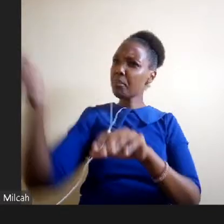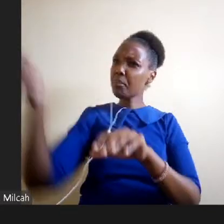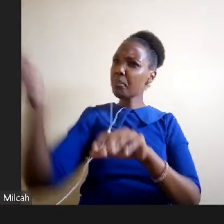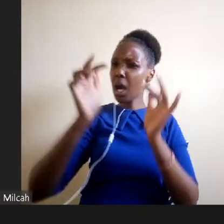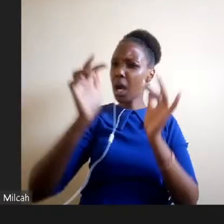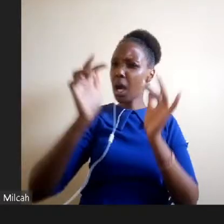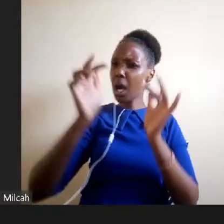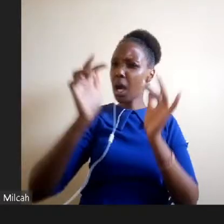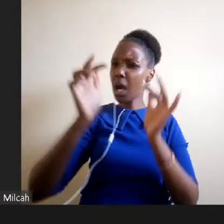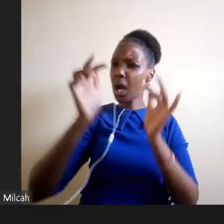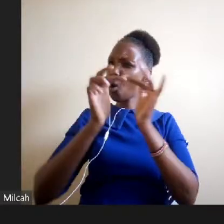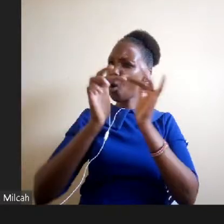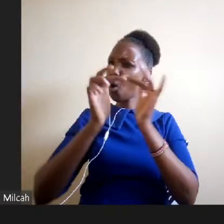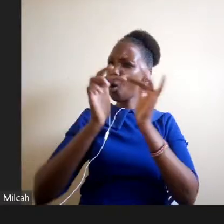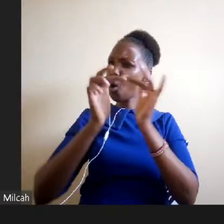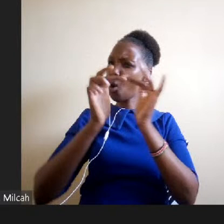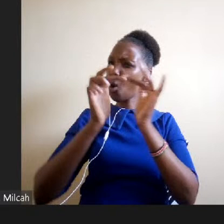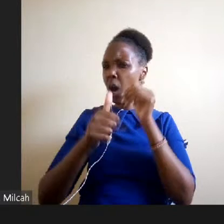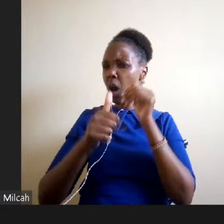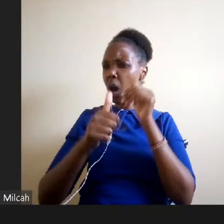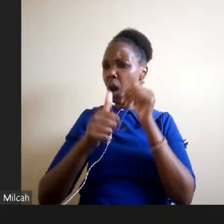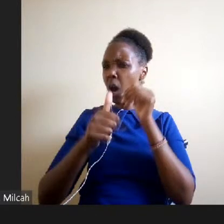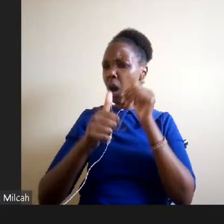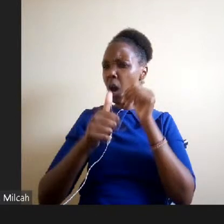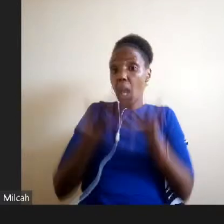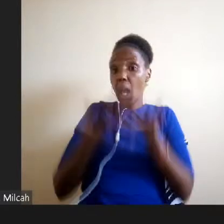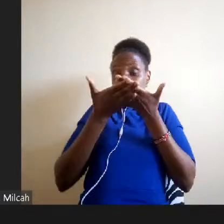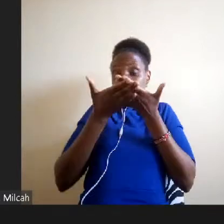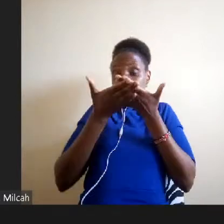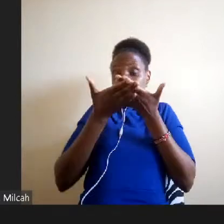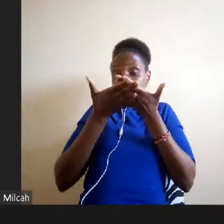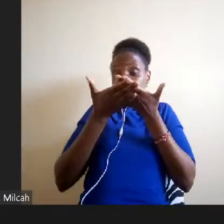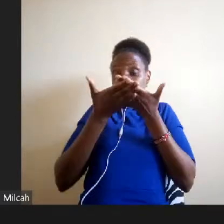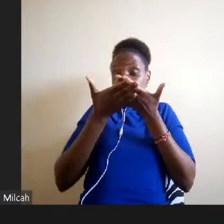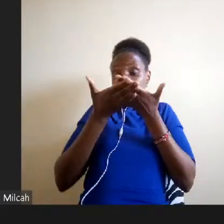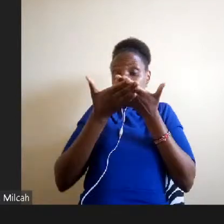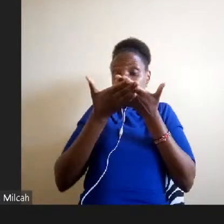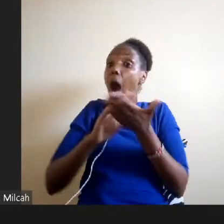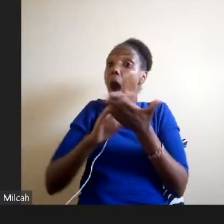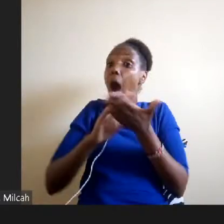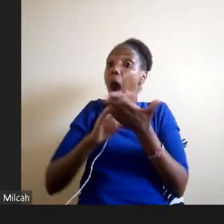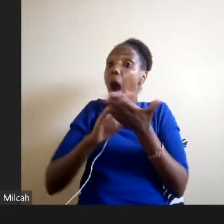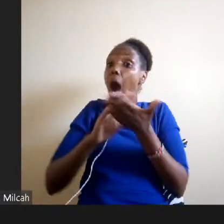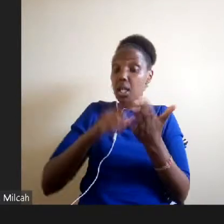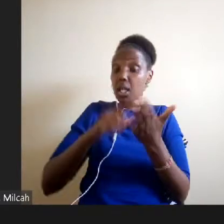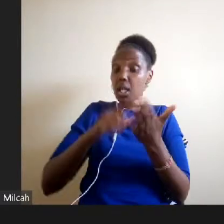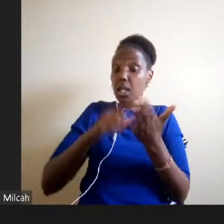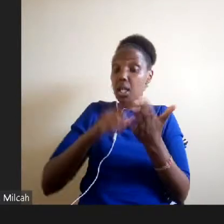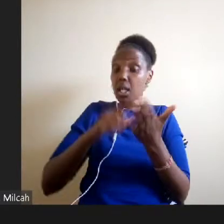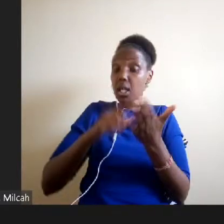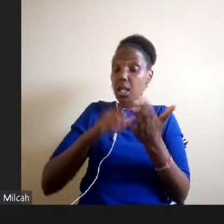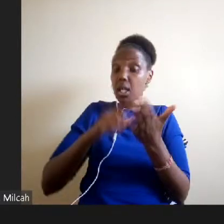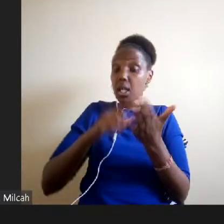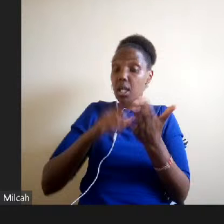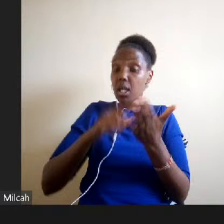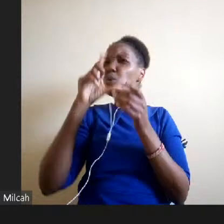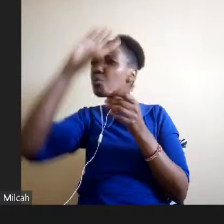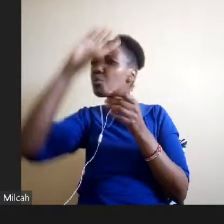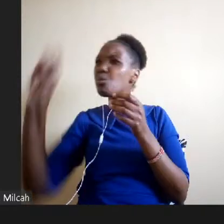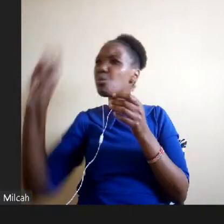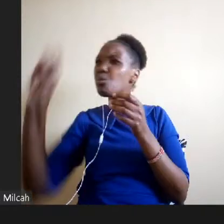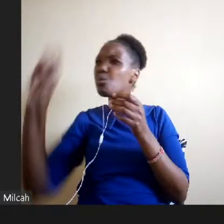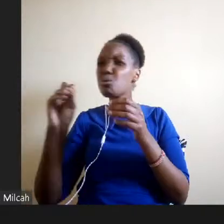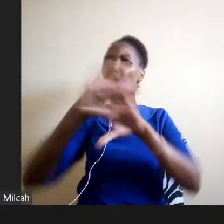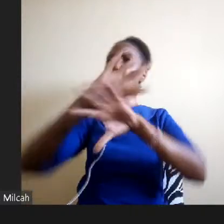start doing their social media postings in a different way. So help them understand that it is okay to take a break and start